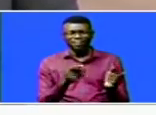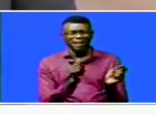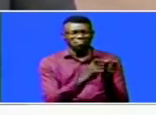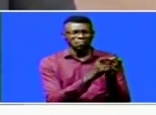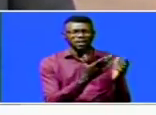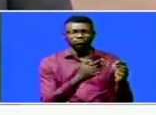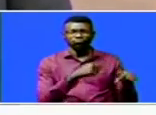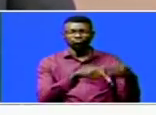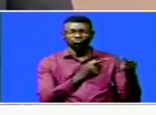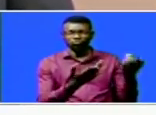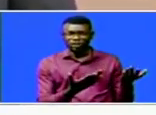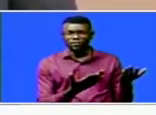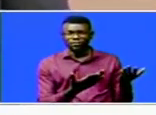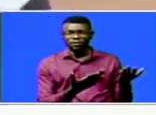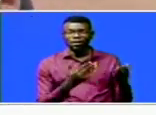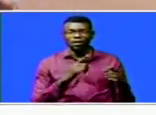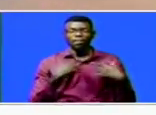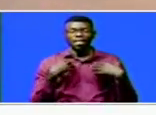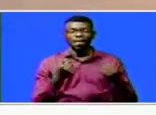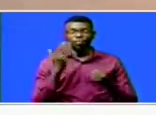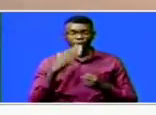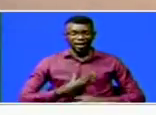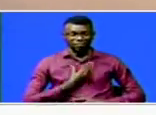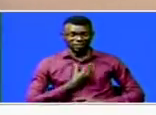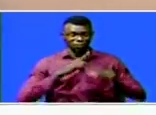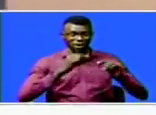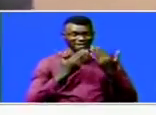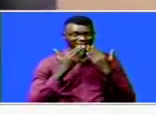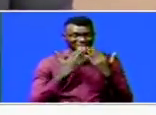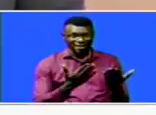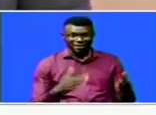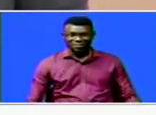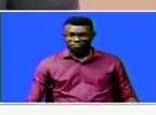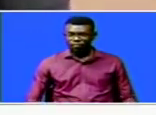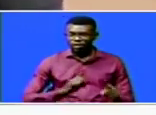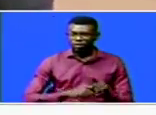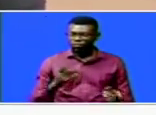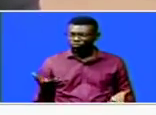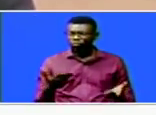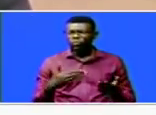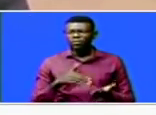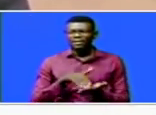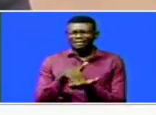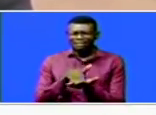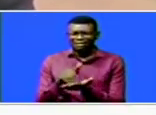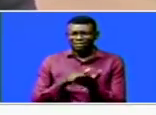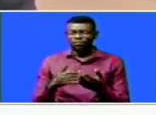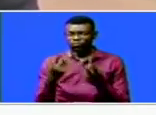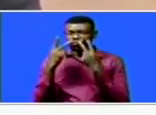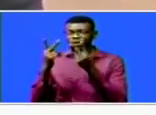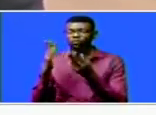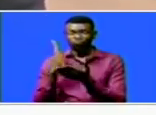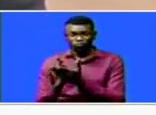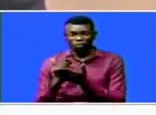going to visit her to say thank you. It's when you're at your most weakest, that's when you see those who are with you. So